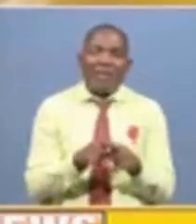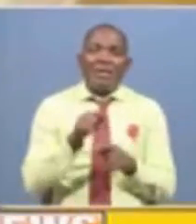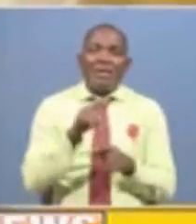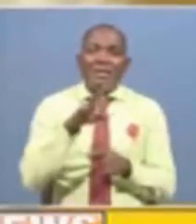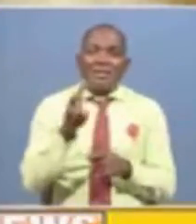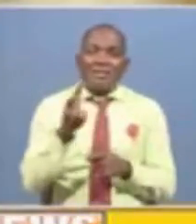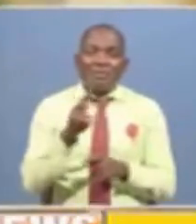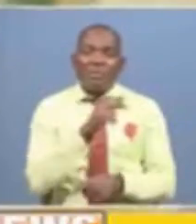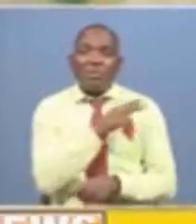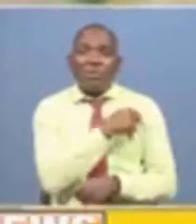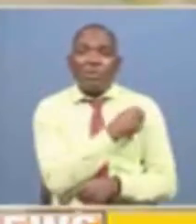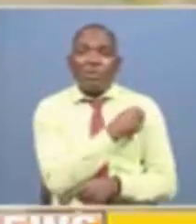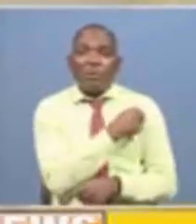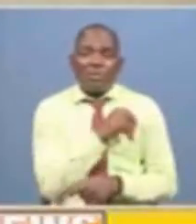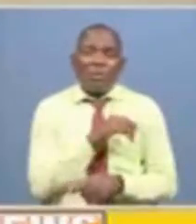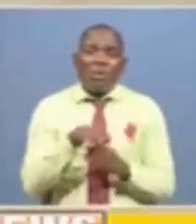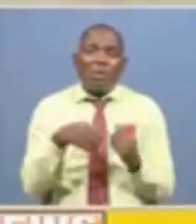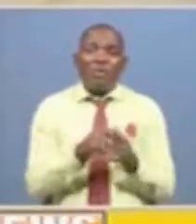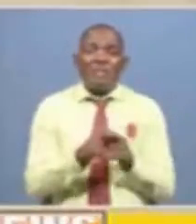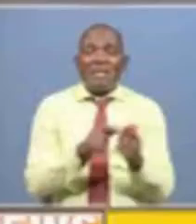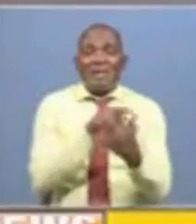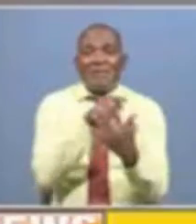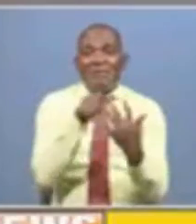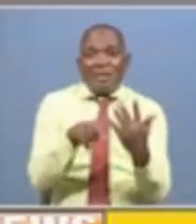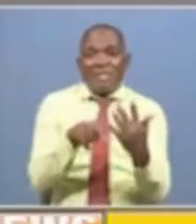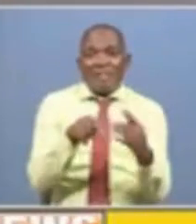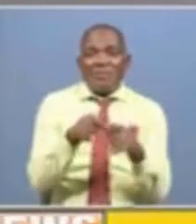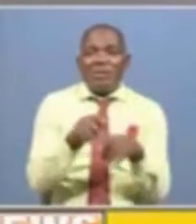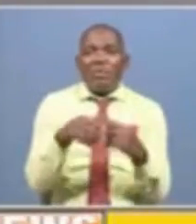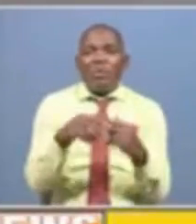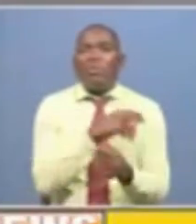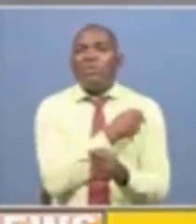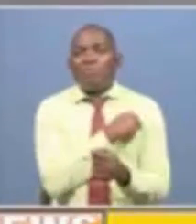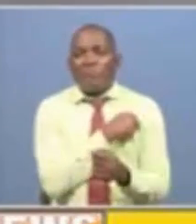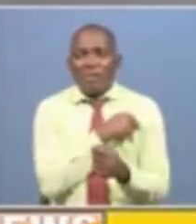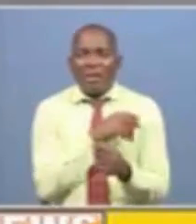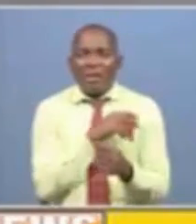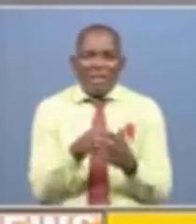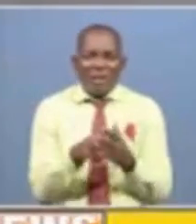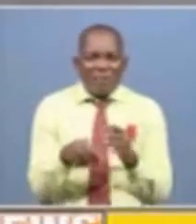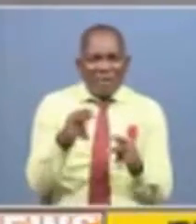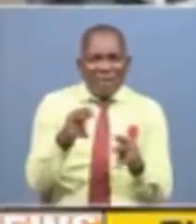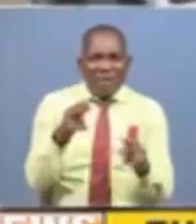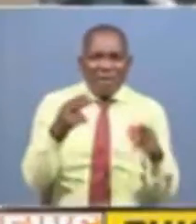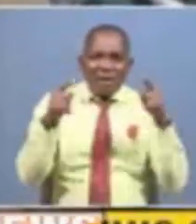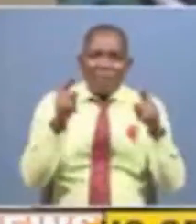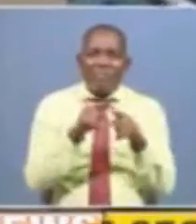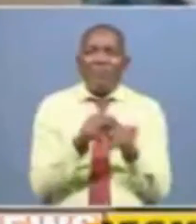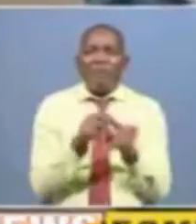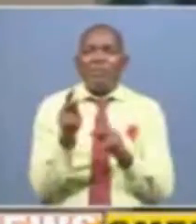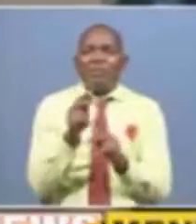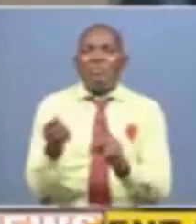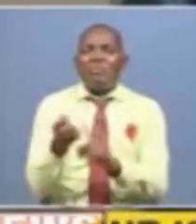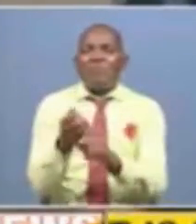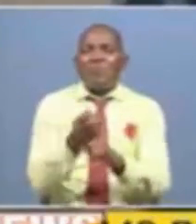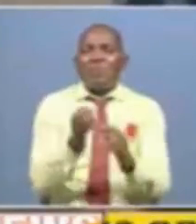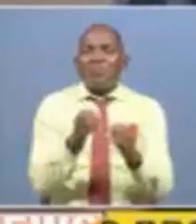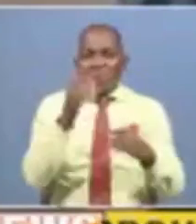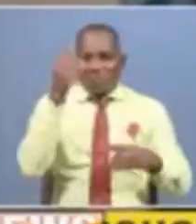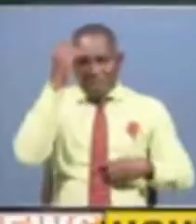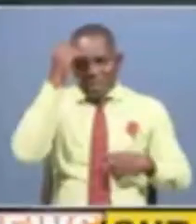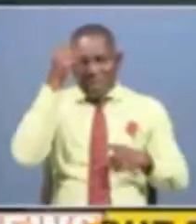military hospital, as well as five others in the country. There was a high incidence of infections picked up from the